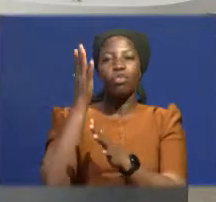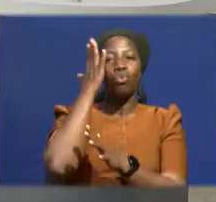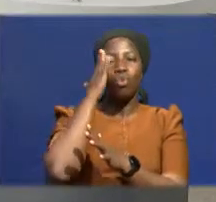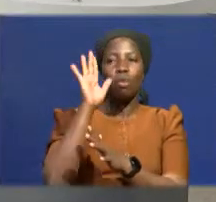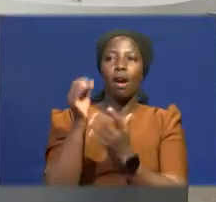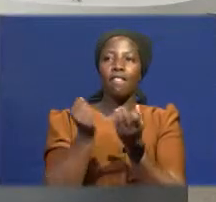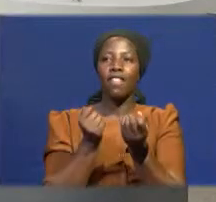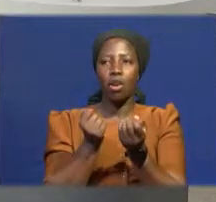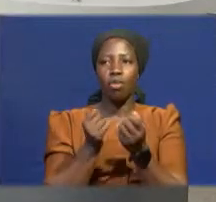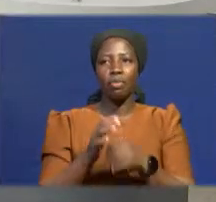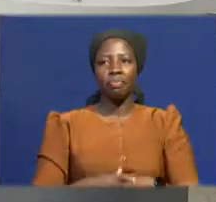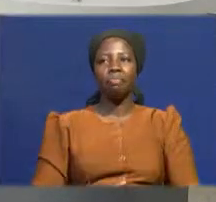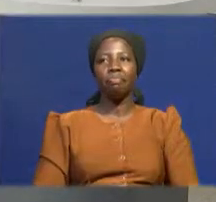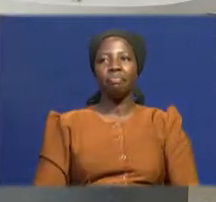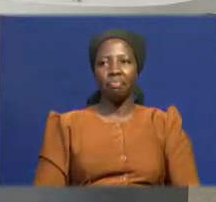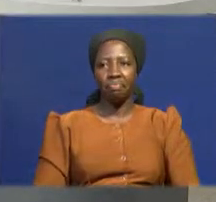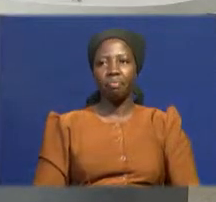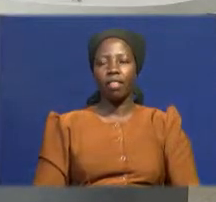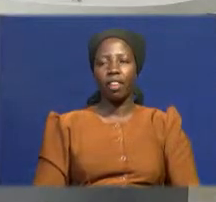can,